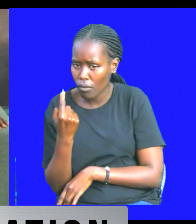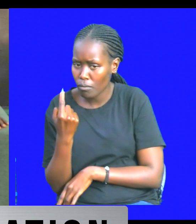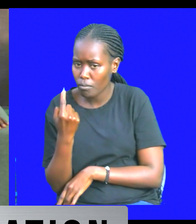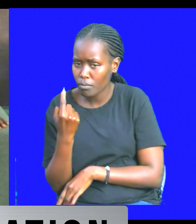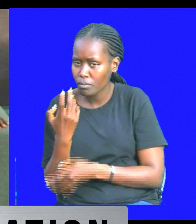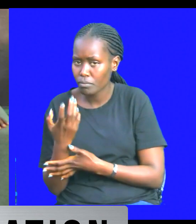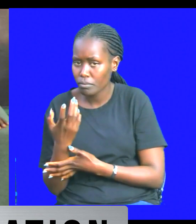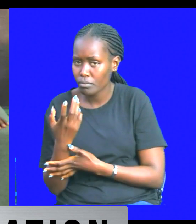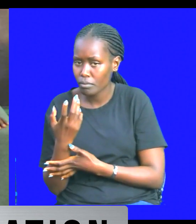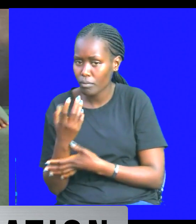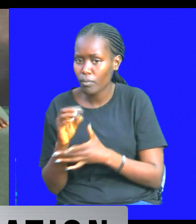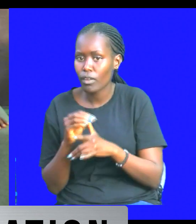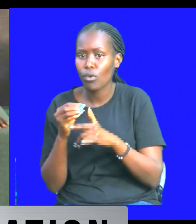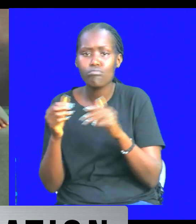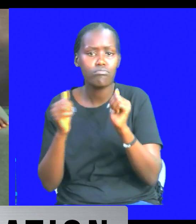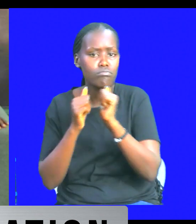with